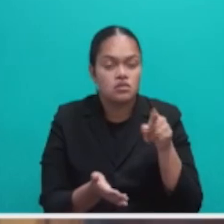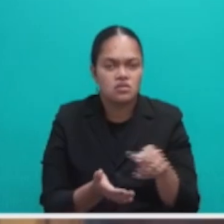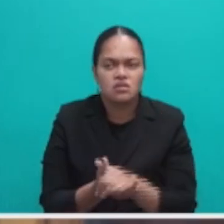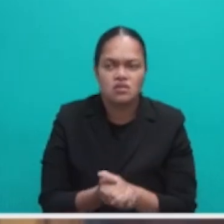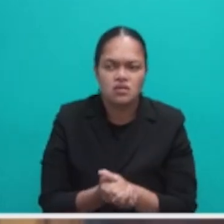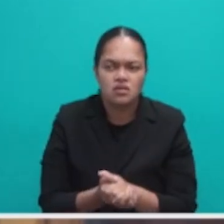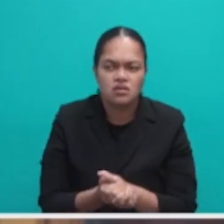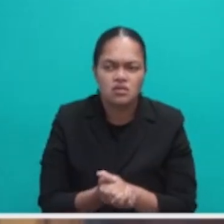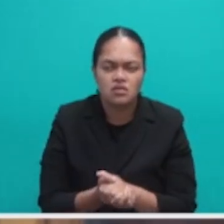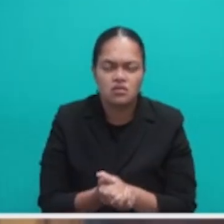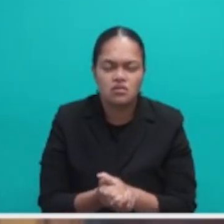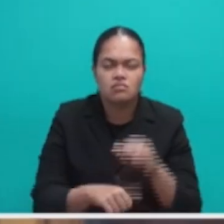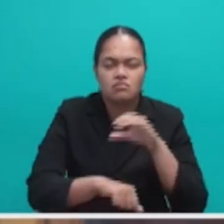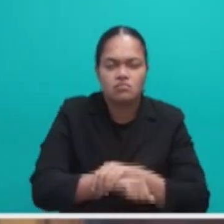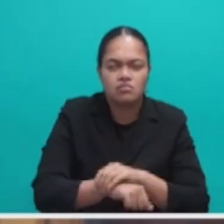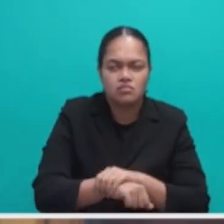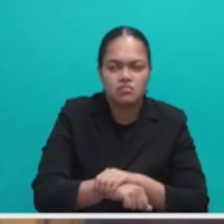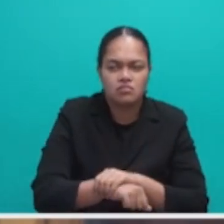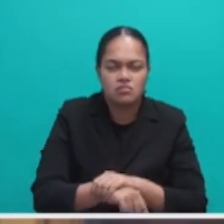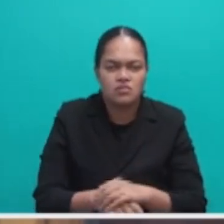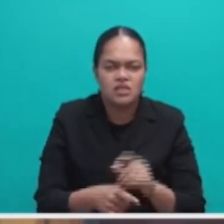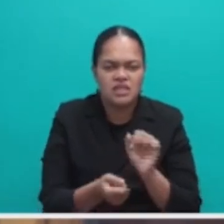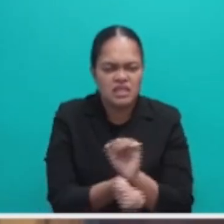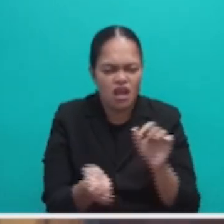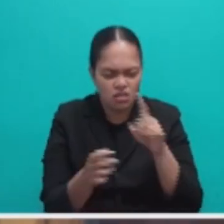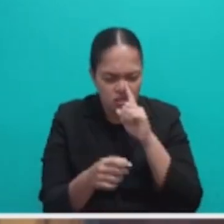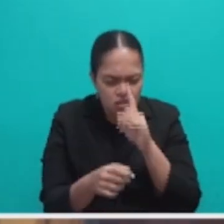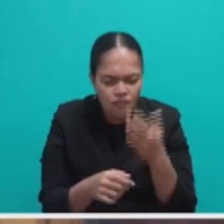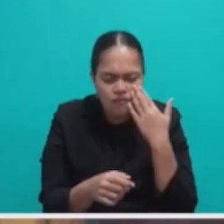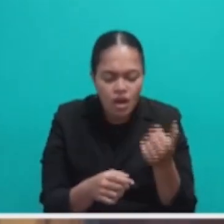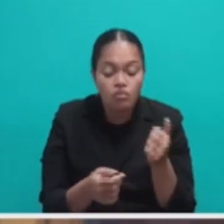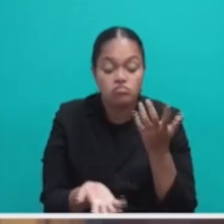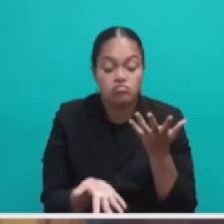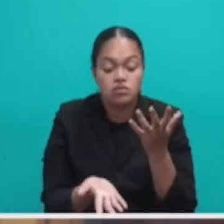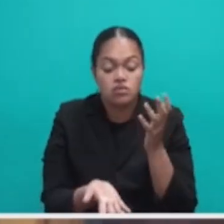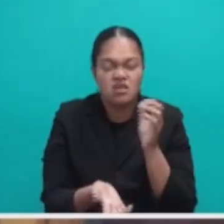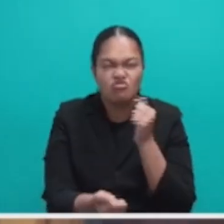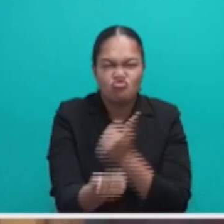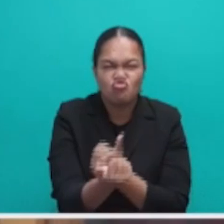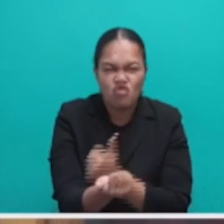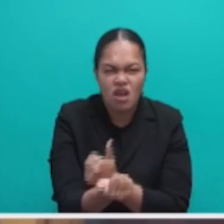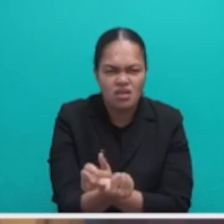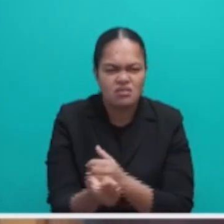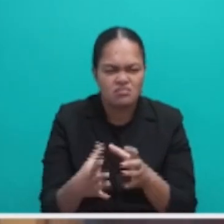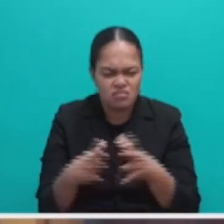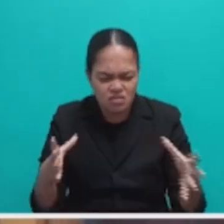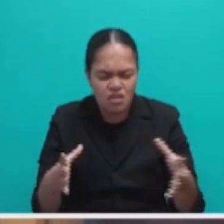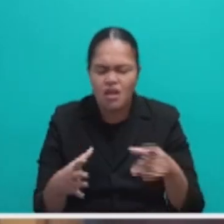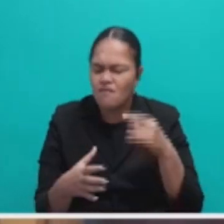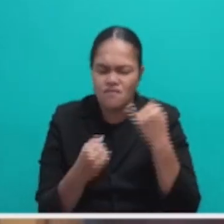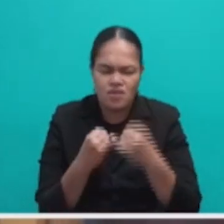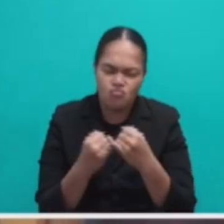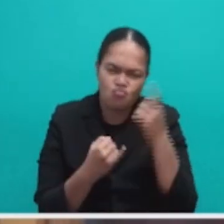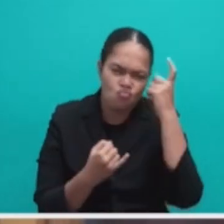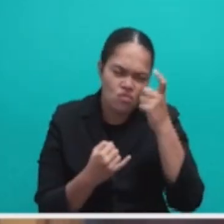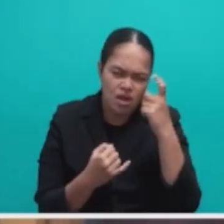of tampering with the recently seized hard drugs kept as exhibits is quite worrying. I fear, Mr.